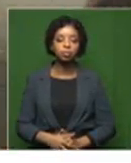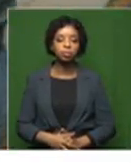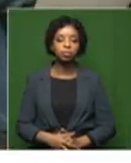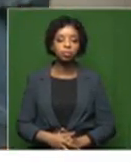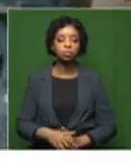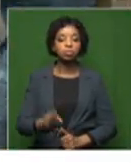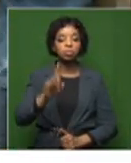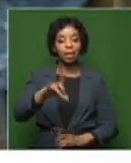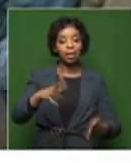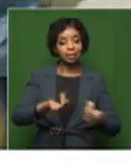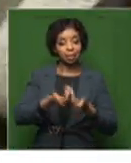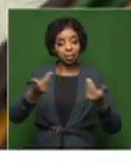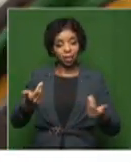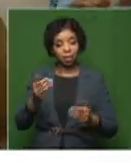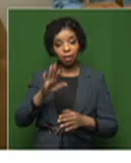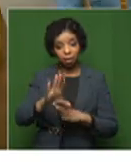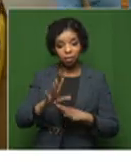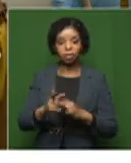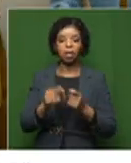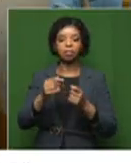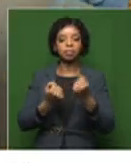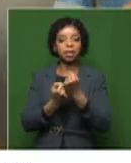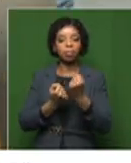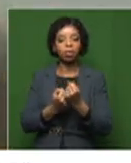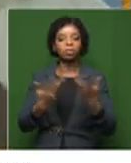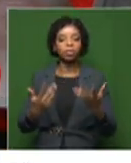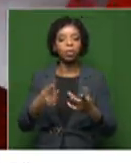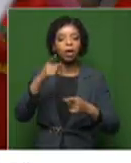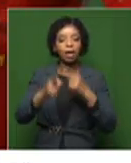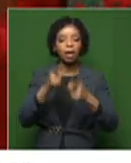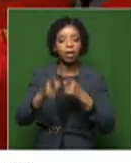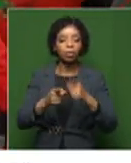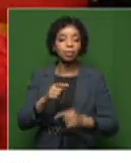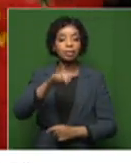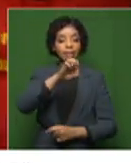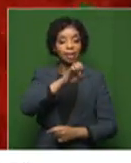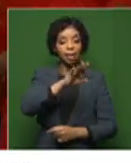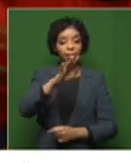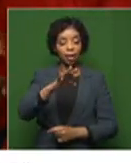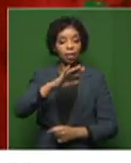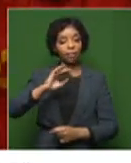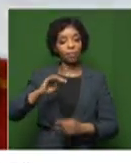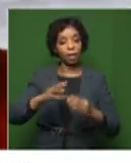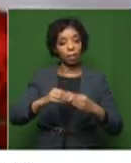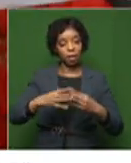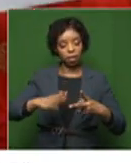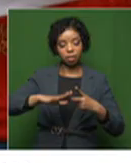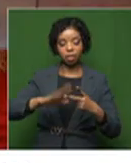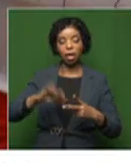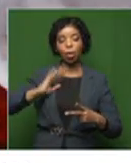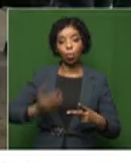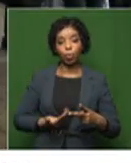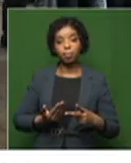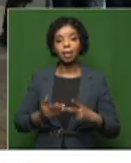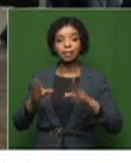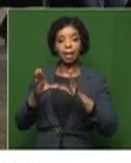divided on their support of the accused. The ANC's Women's League and EFF members were outside court in support of the